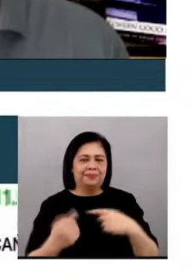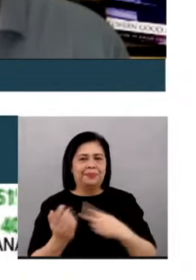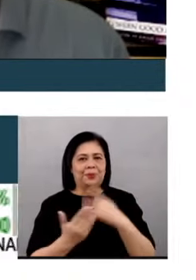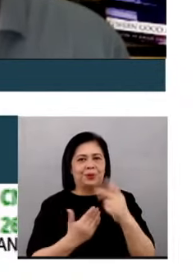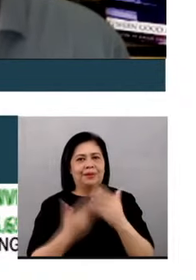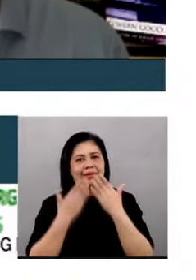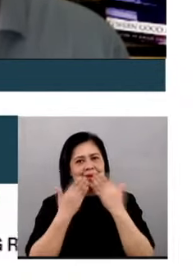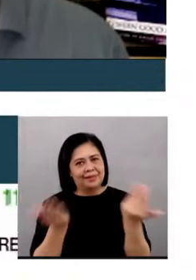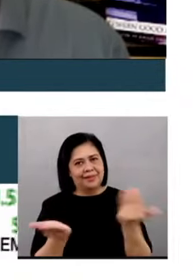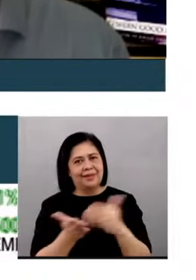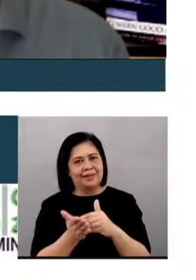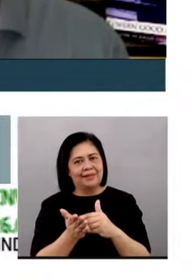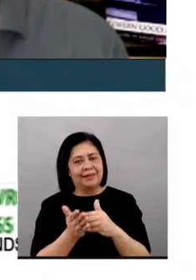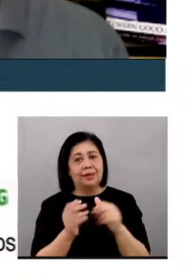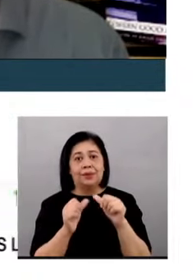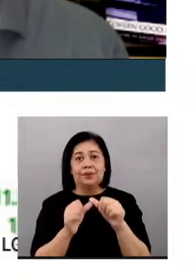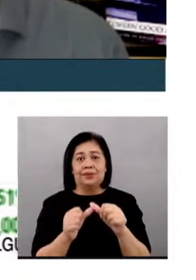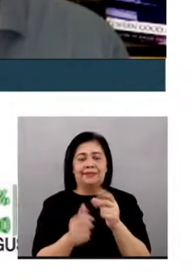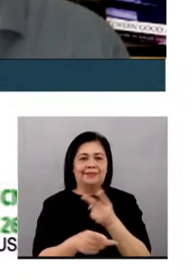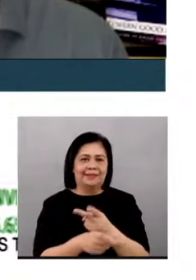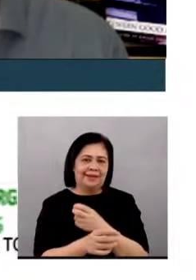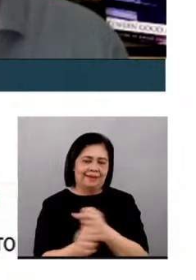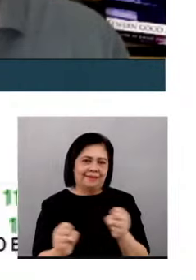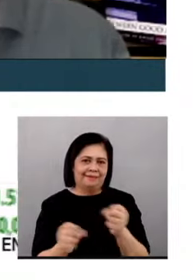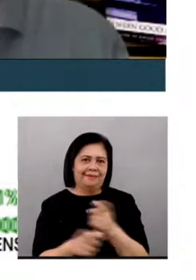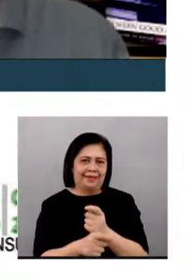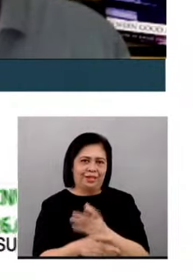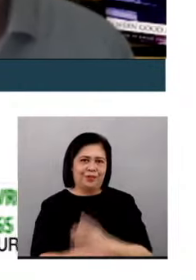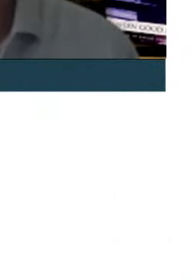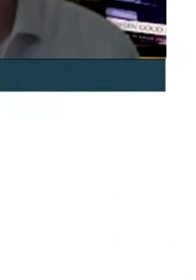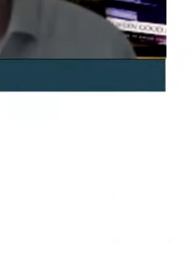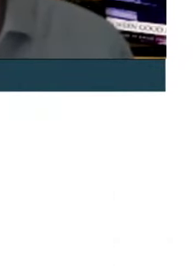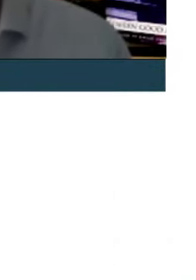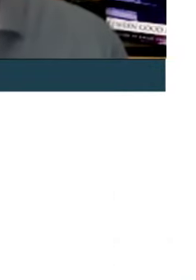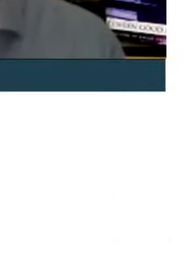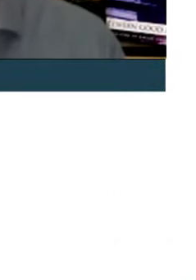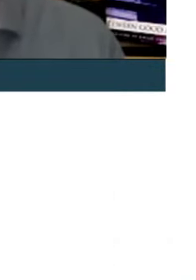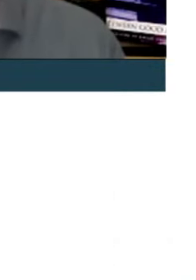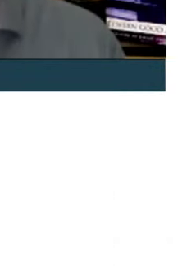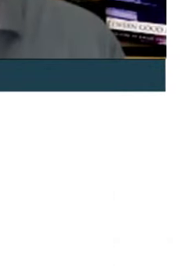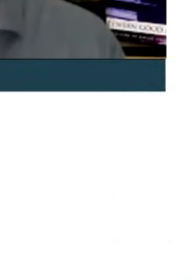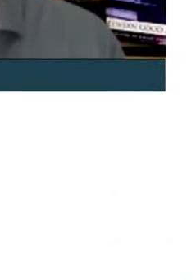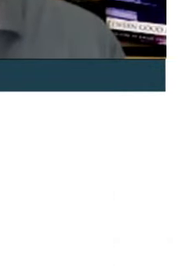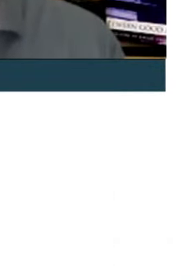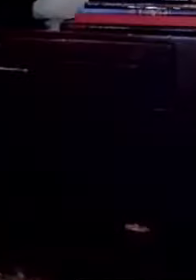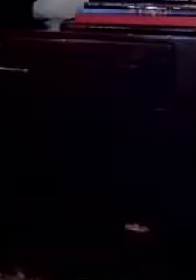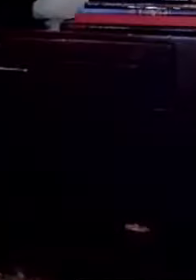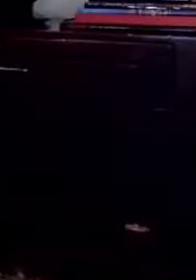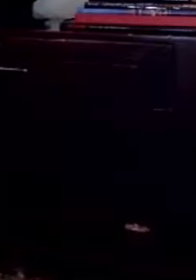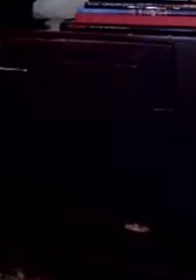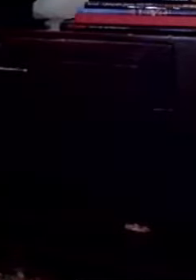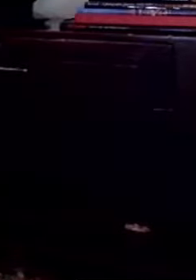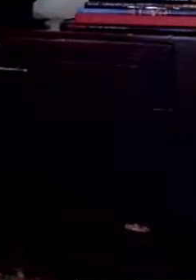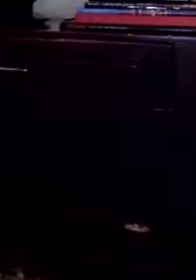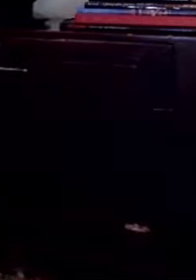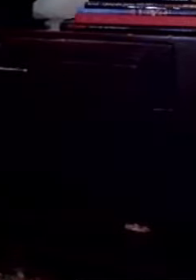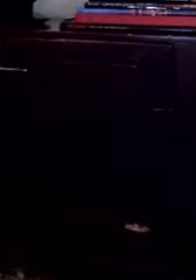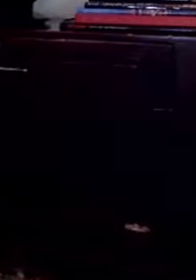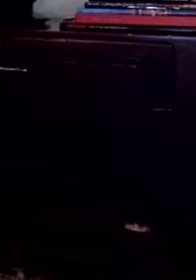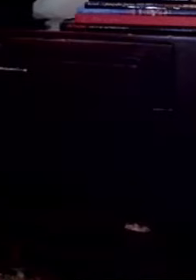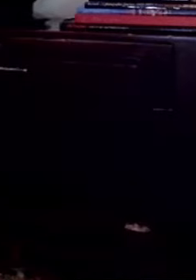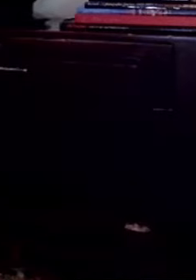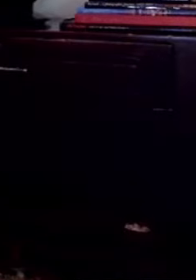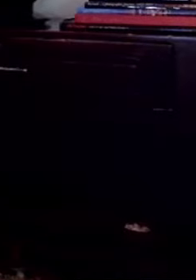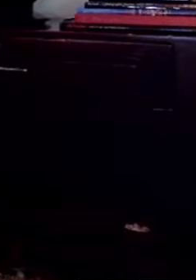again. Continue to keep safe and you take care. You too, Carmina. Thank you. Thanks. Appreciate it. And that'll do it for today. Thank you